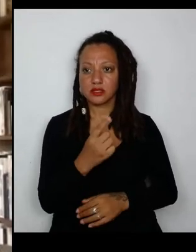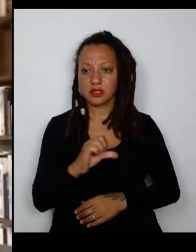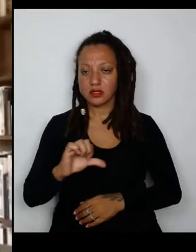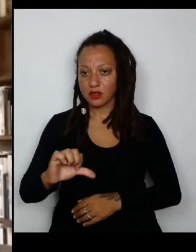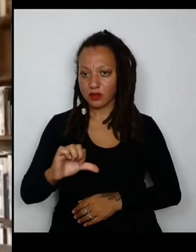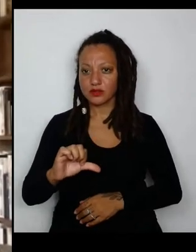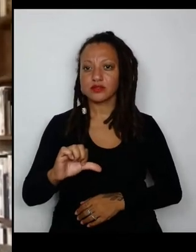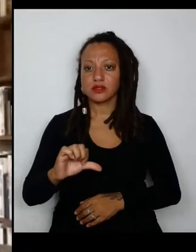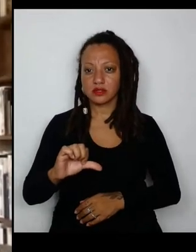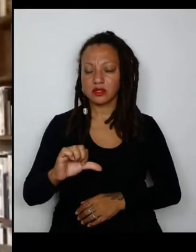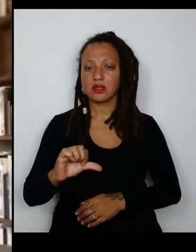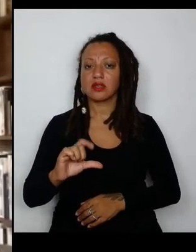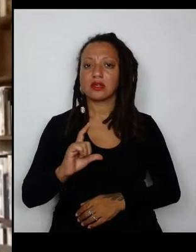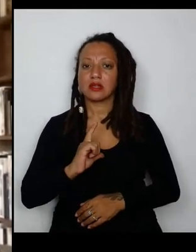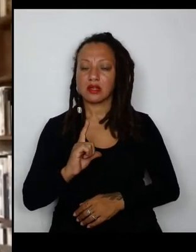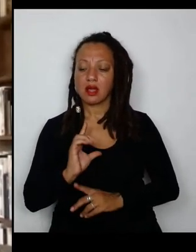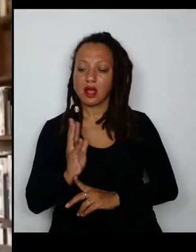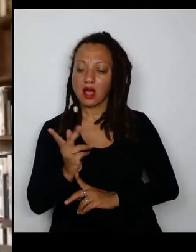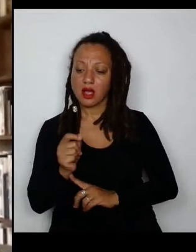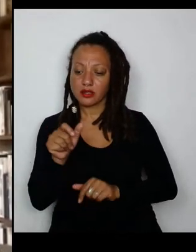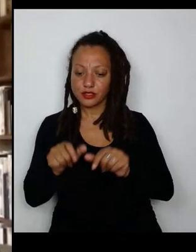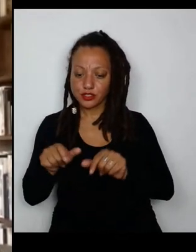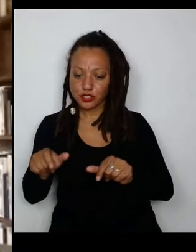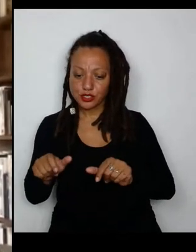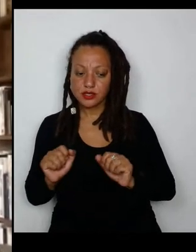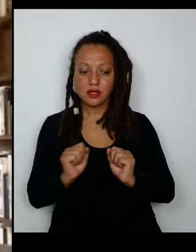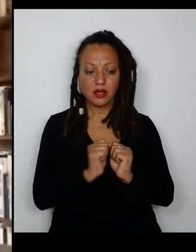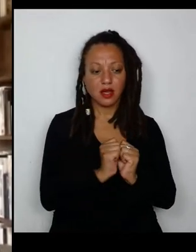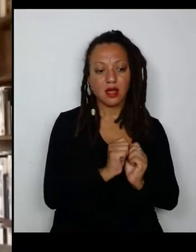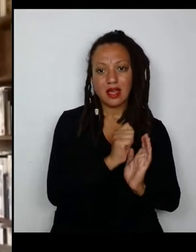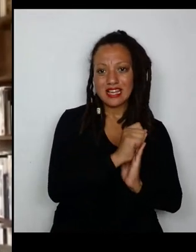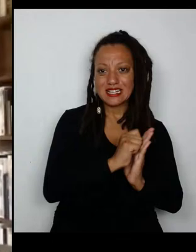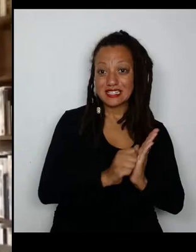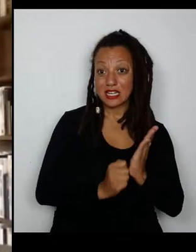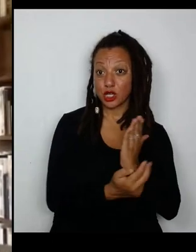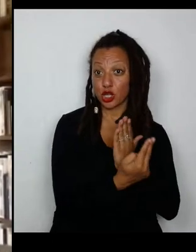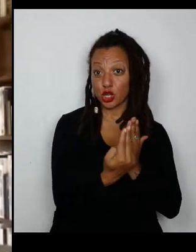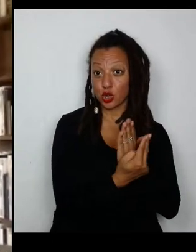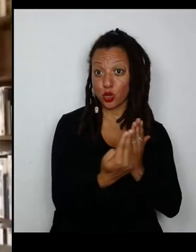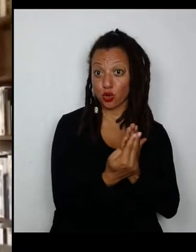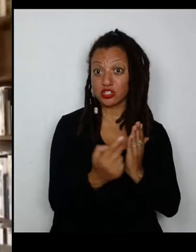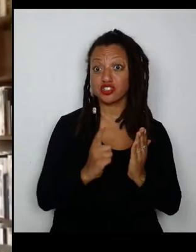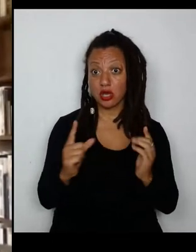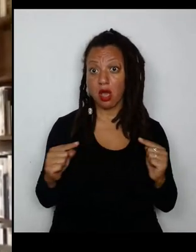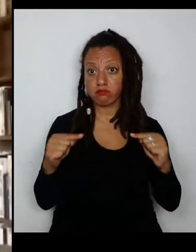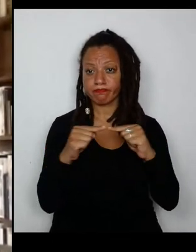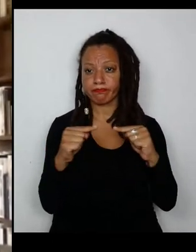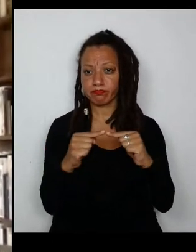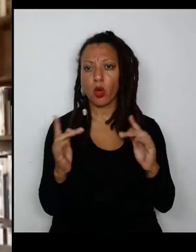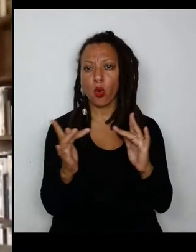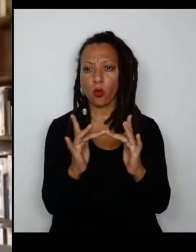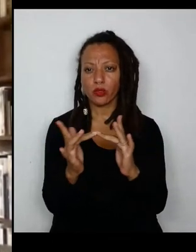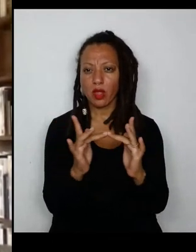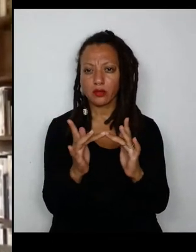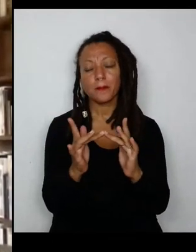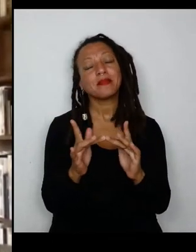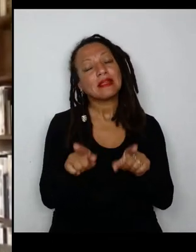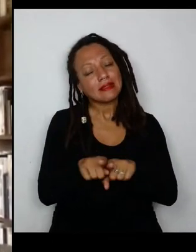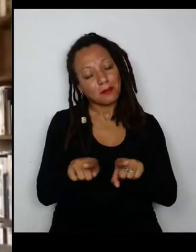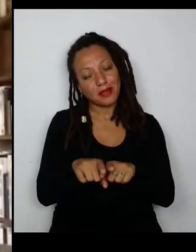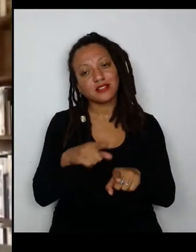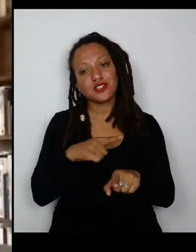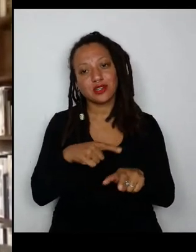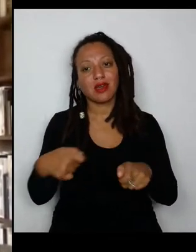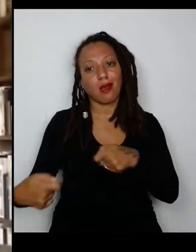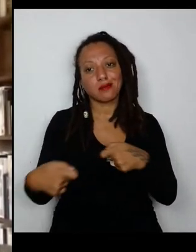writers were very strong even though there was a lot of competition between them two something that gogan definitely felt